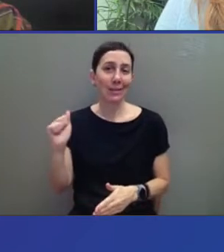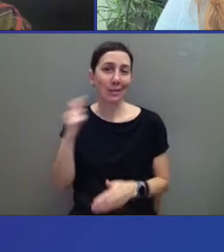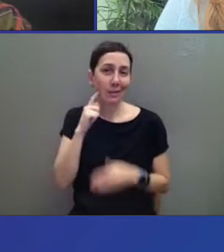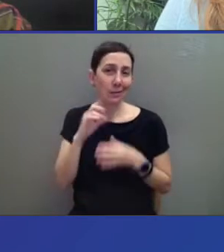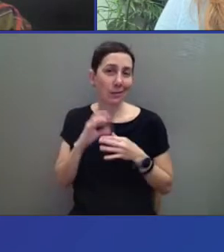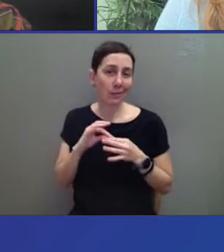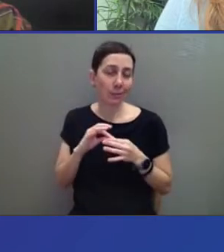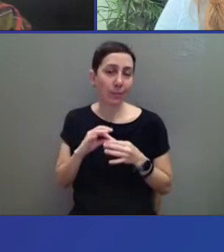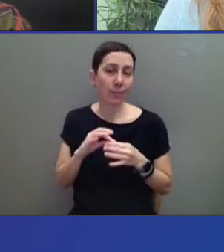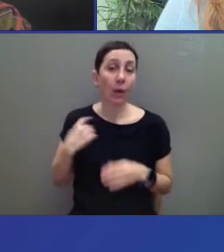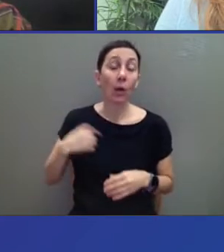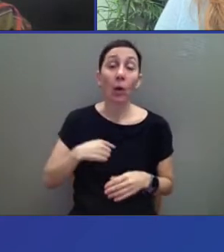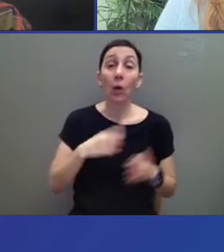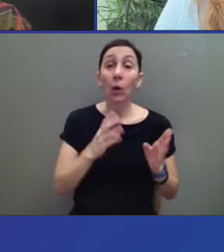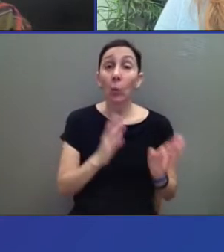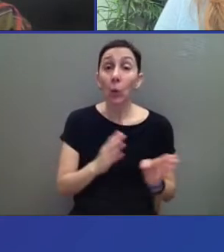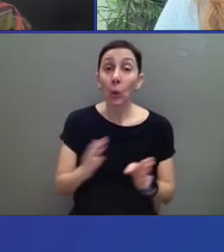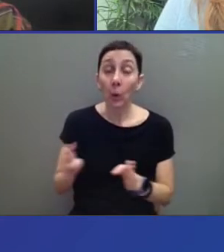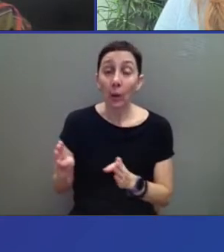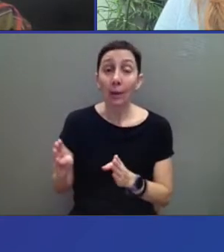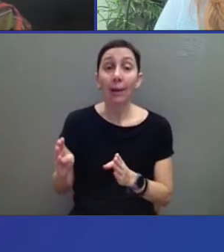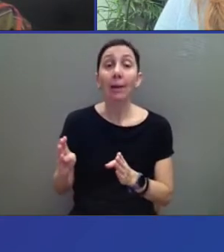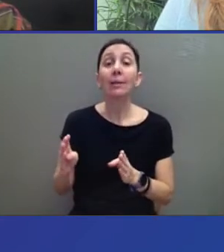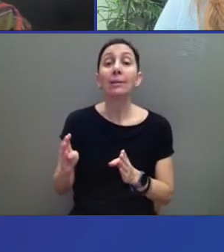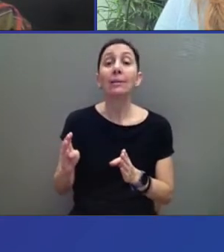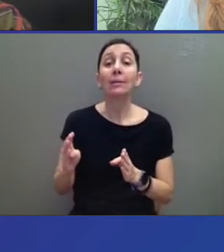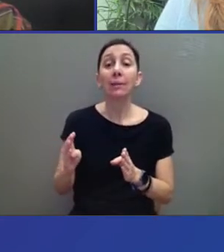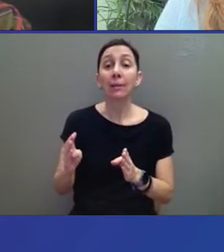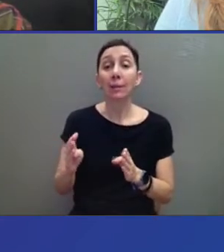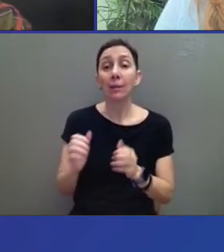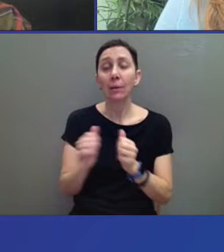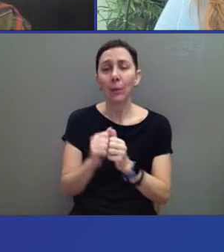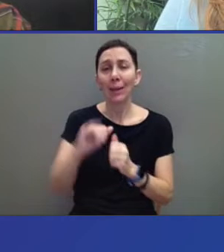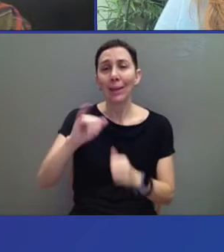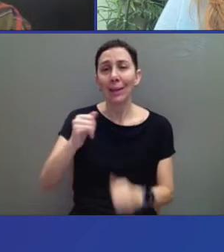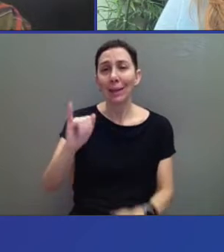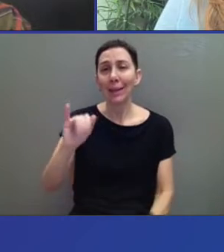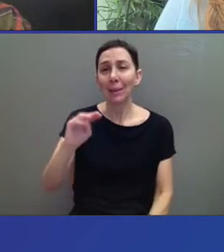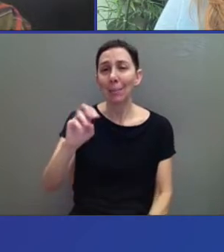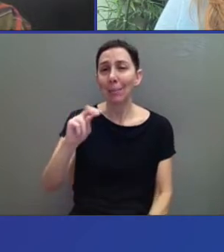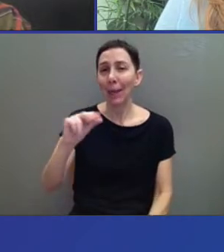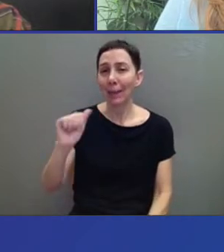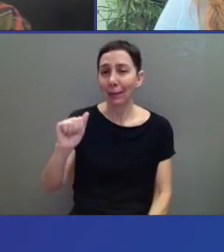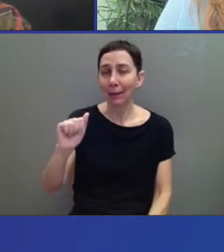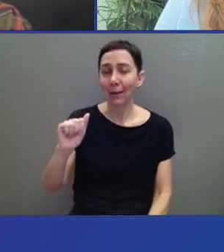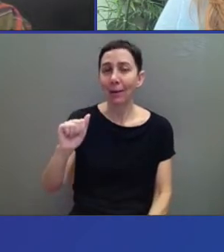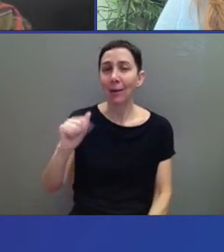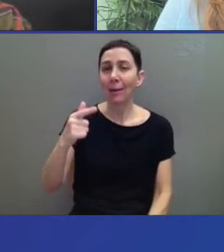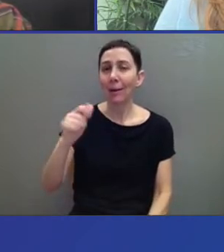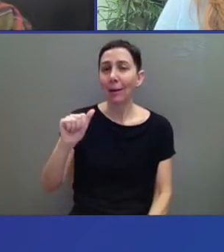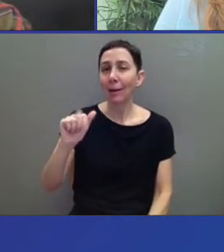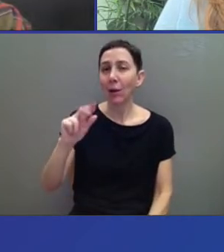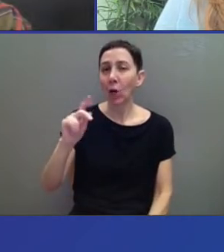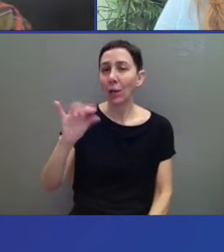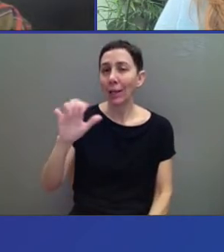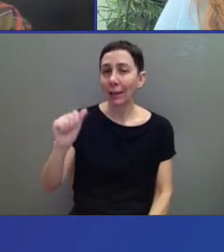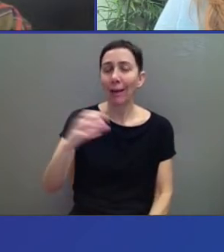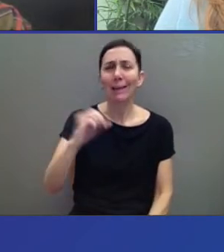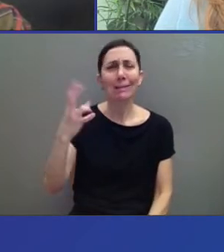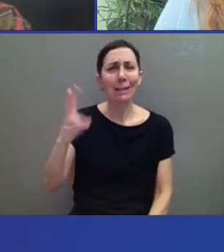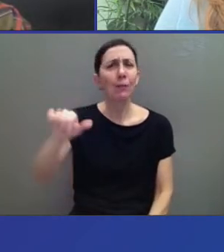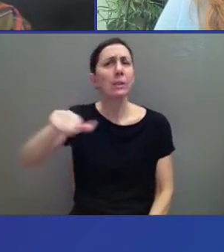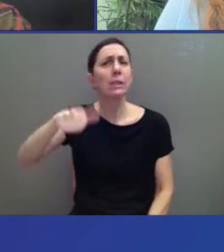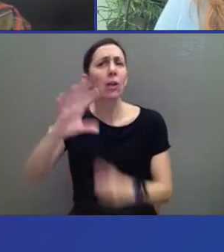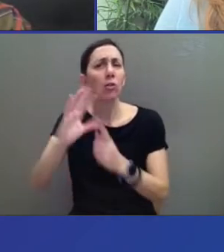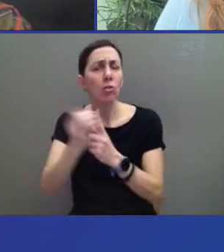We put together, with leadership of Jimena Garnica of Le May and 17 other cultural institutions,